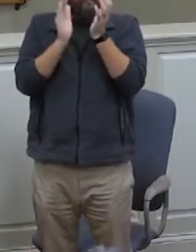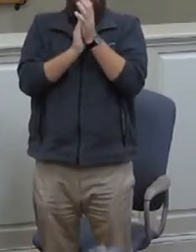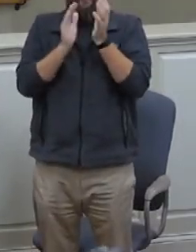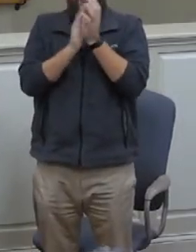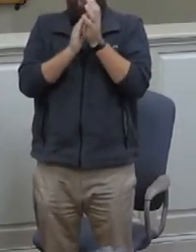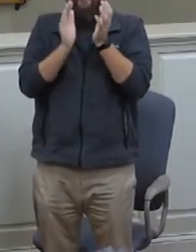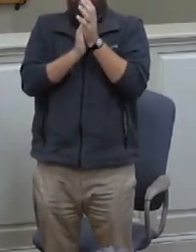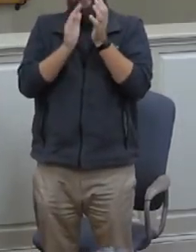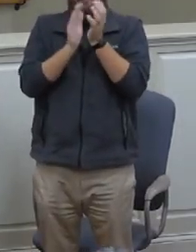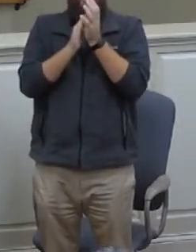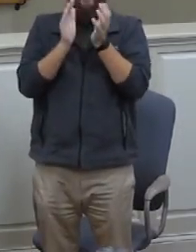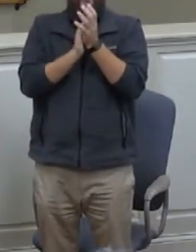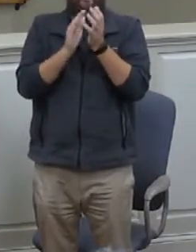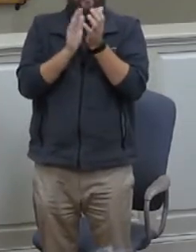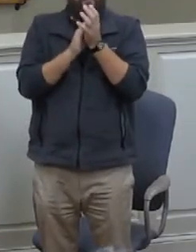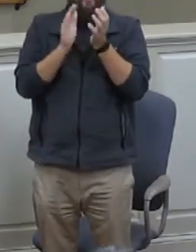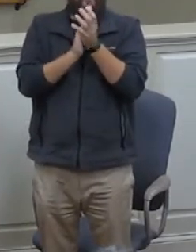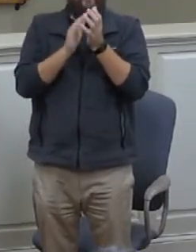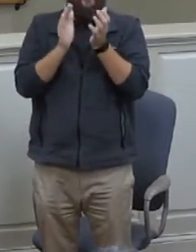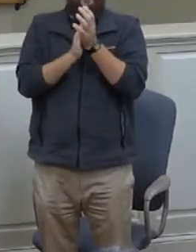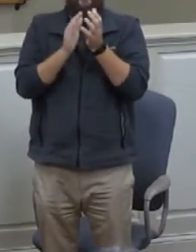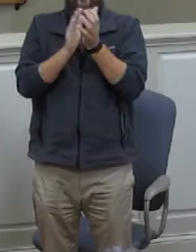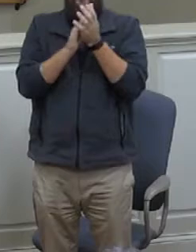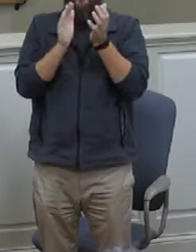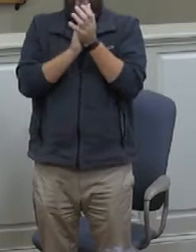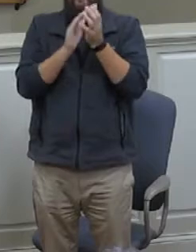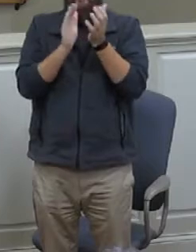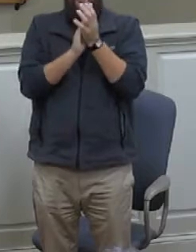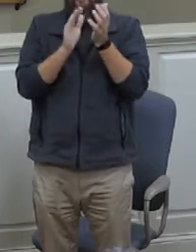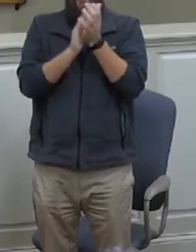You want this, or you want that?